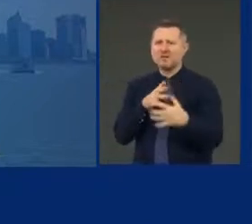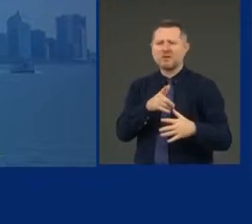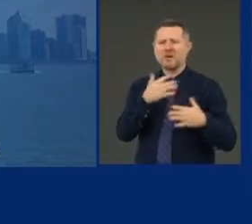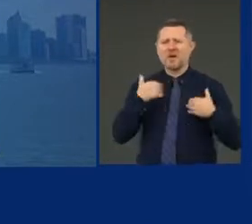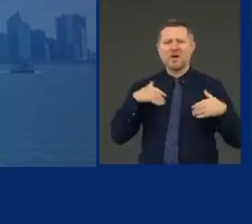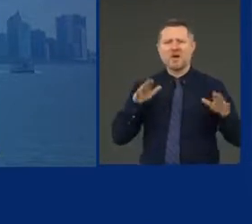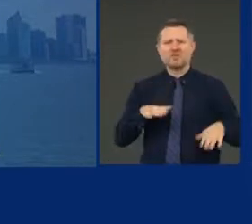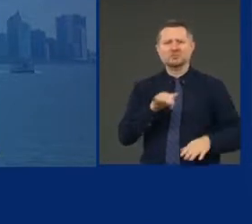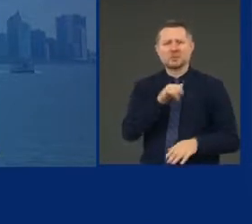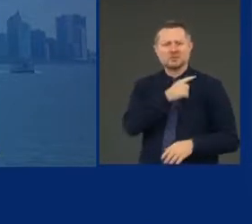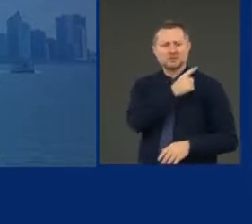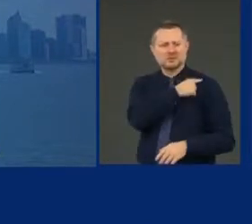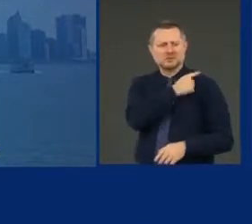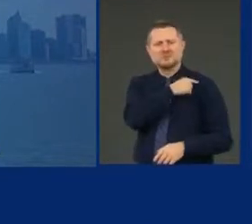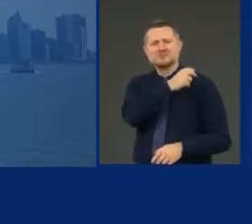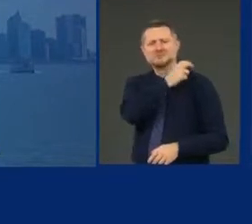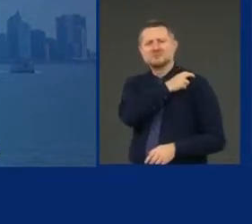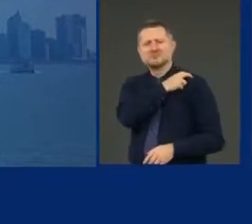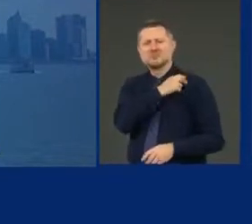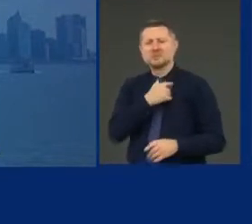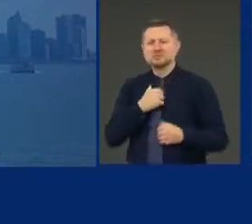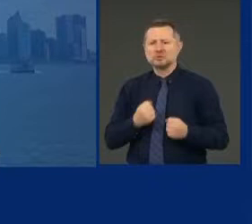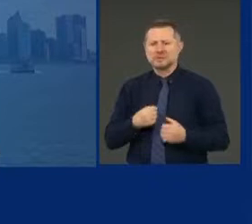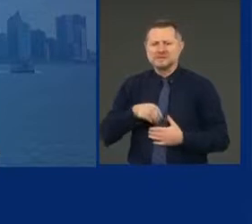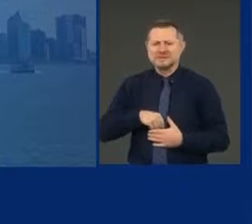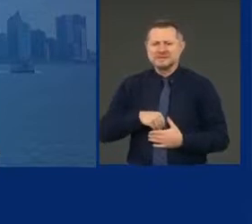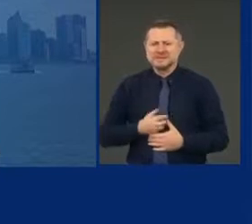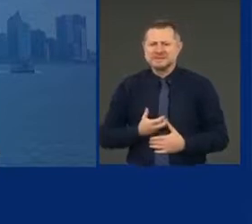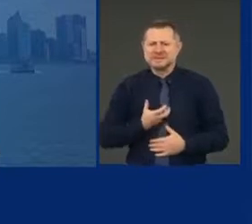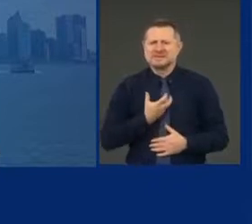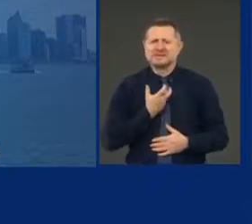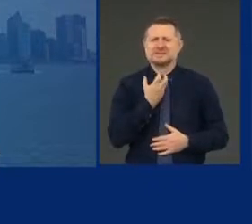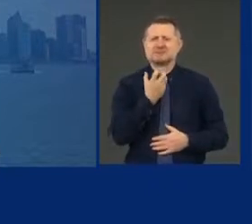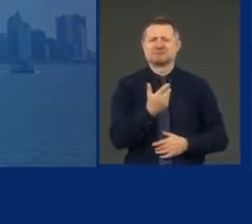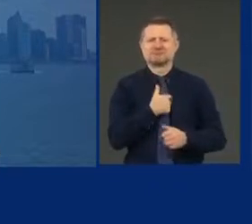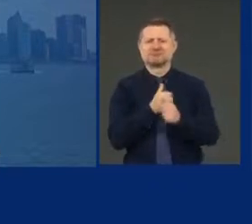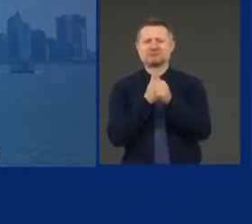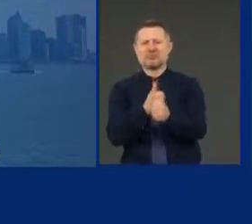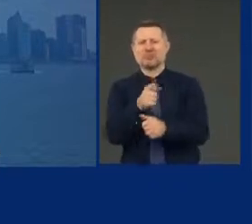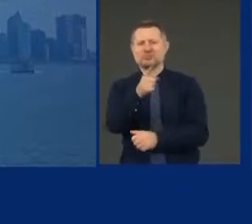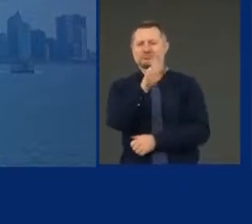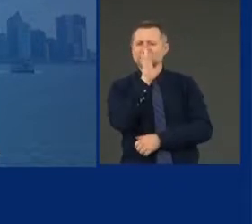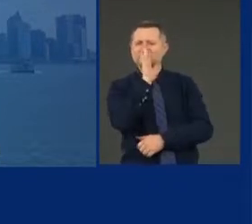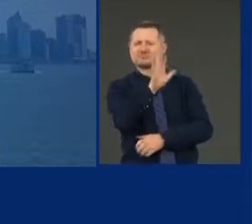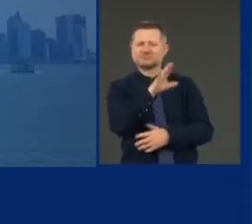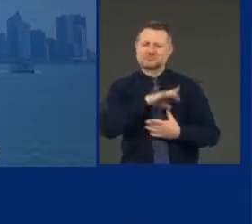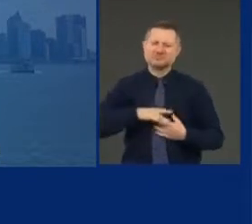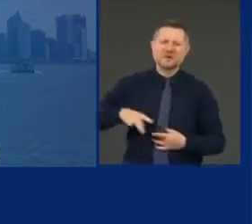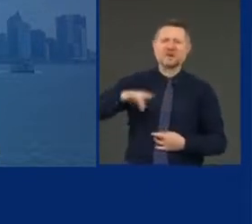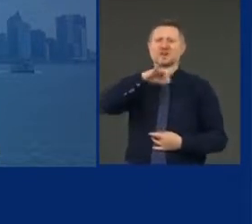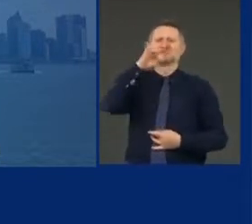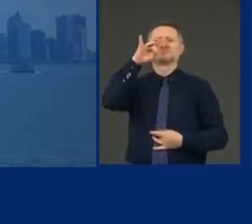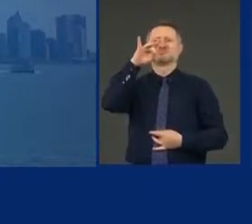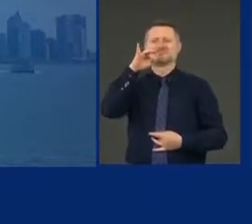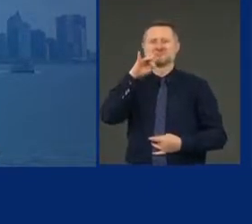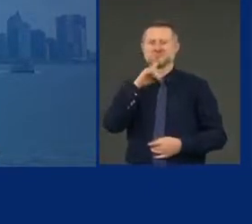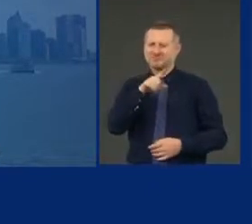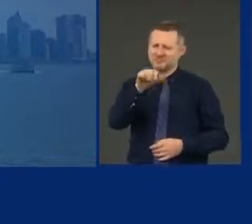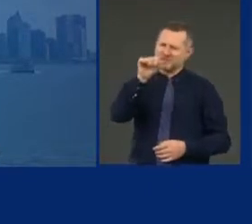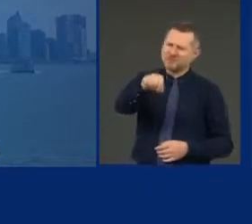strength and to respond from that strength. That's their spirit. Yes, be